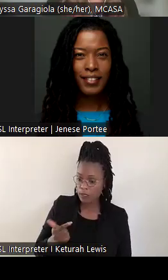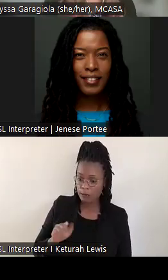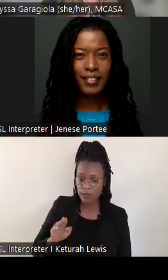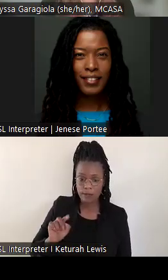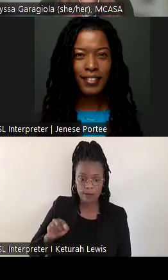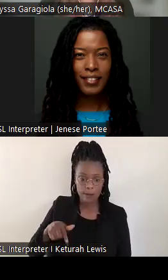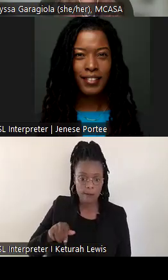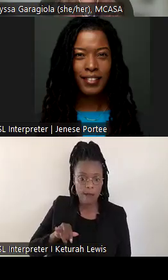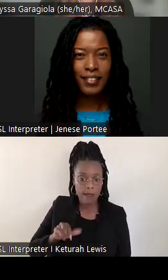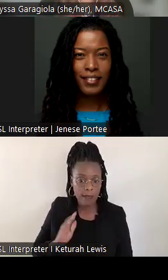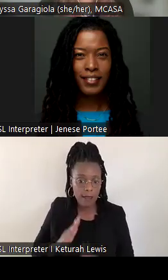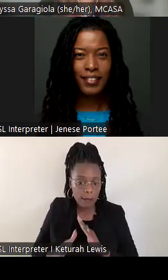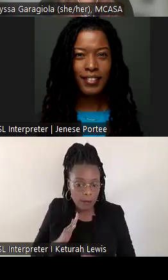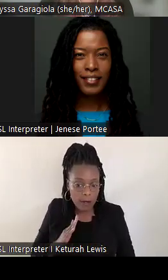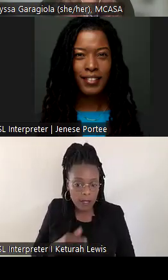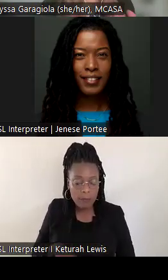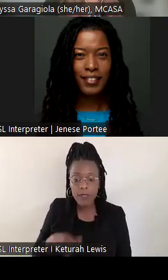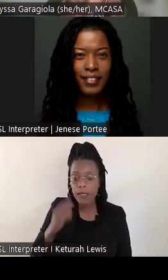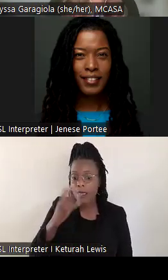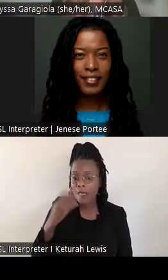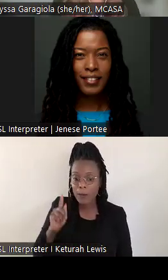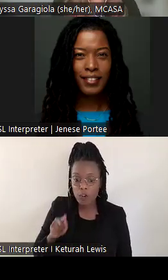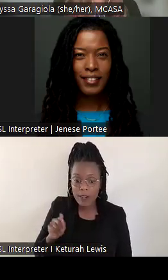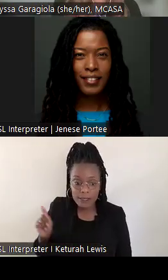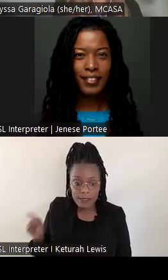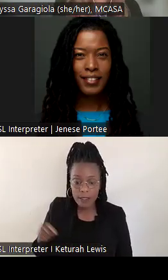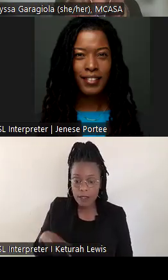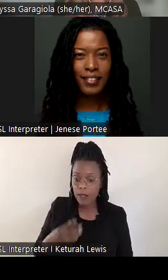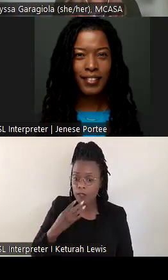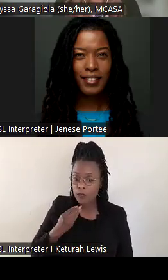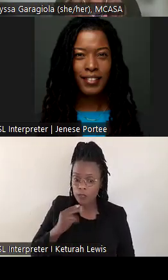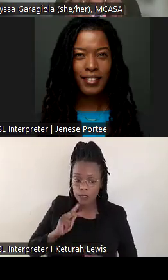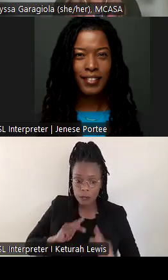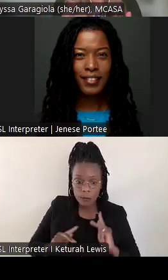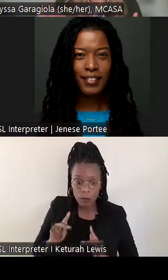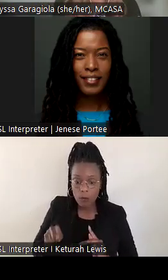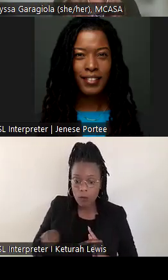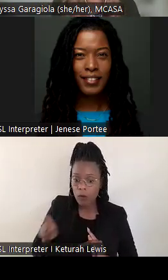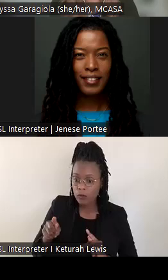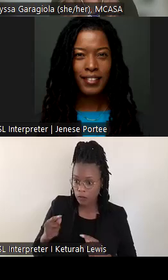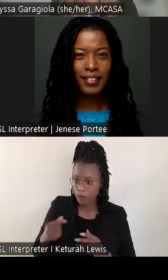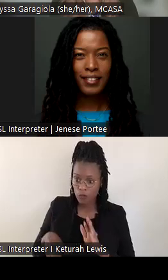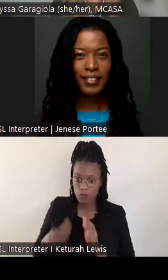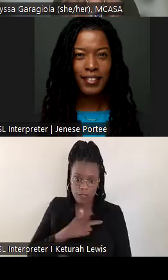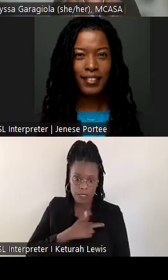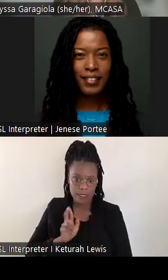immigrants, Jewish people or people who hold a religion other than Christianity, dark-skinned people,